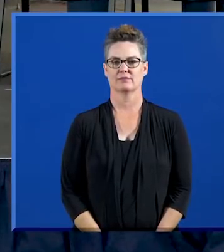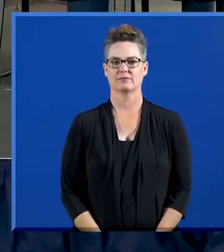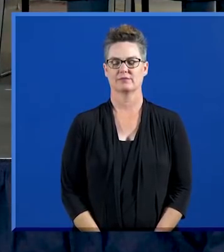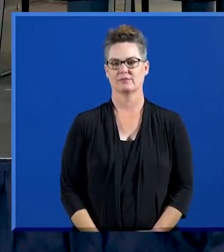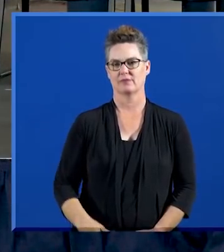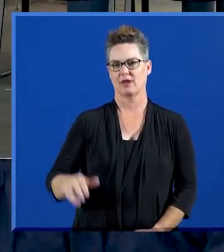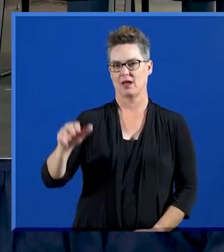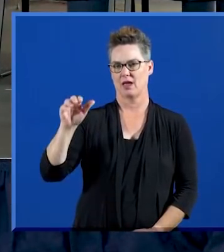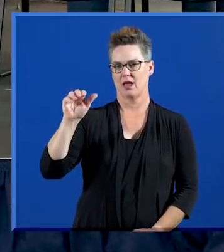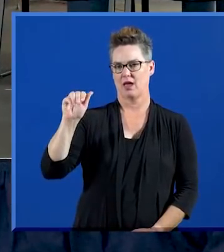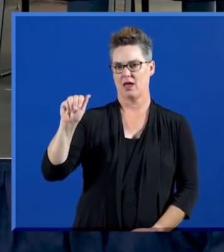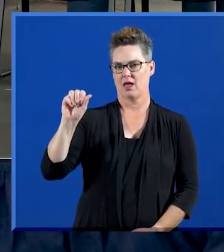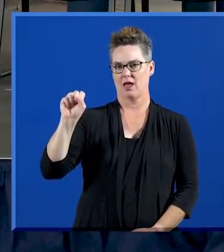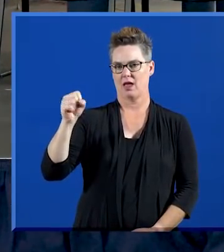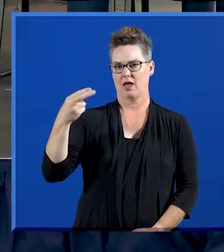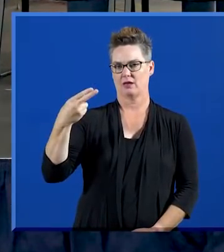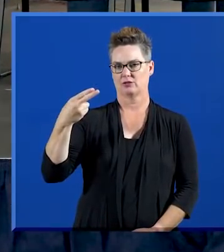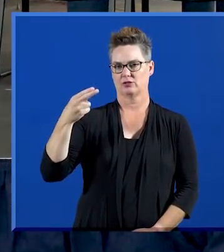Ashley Mutka.